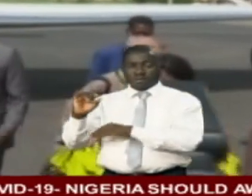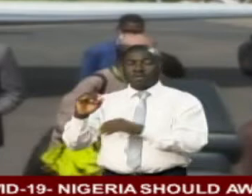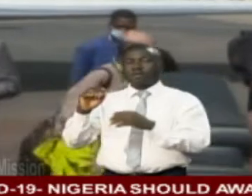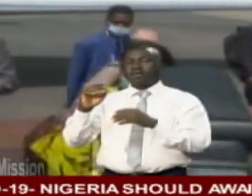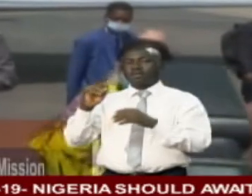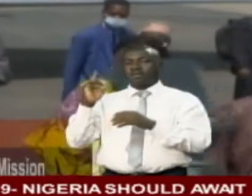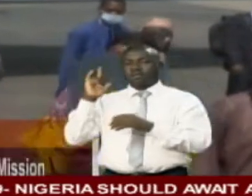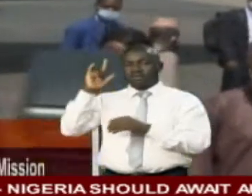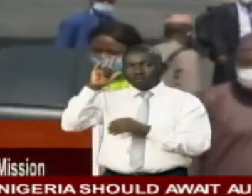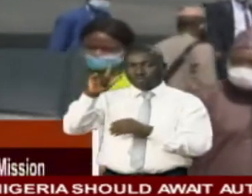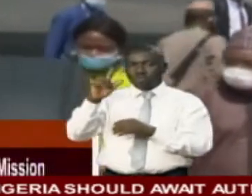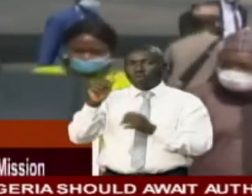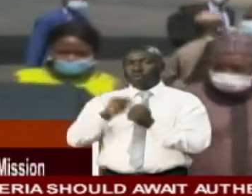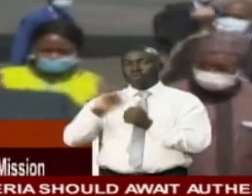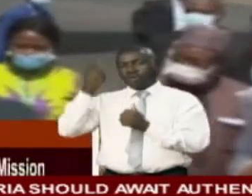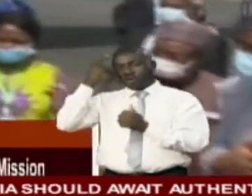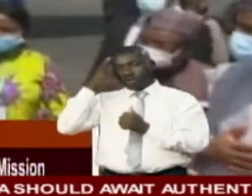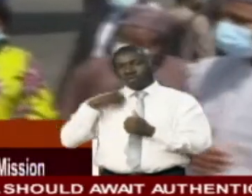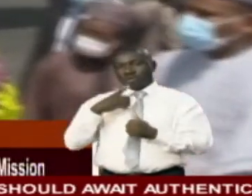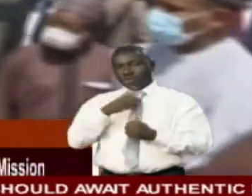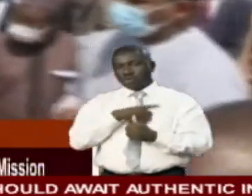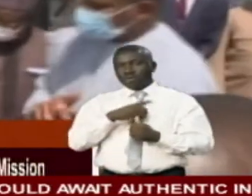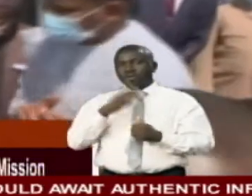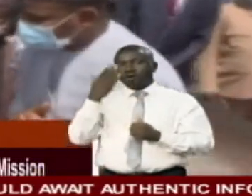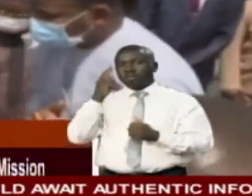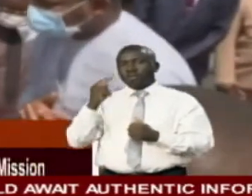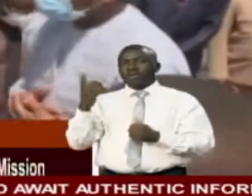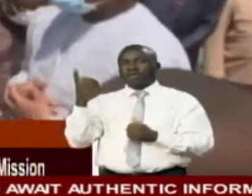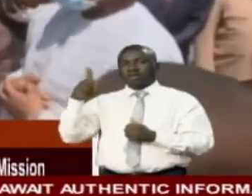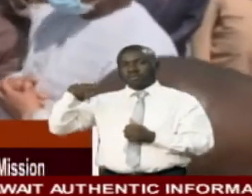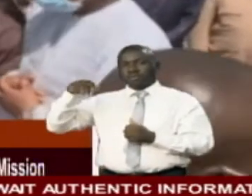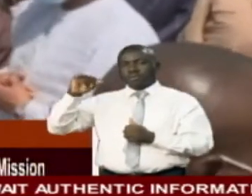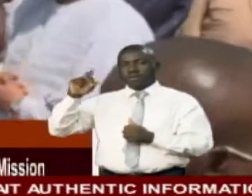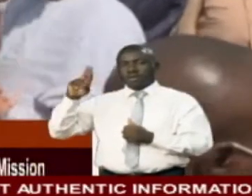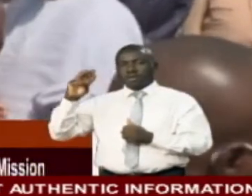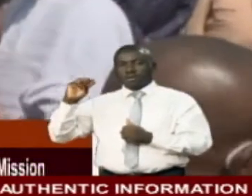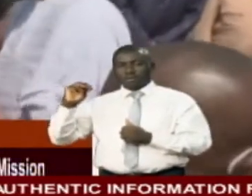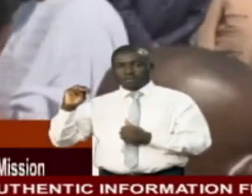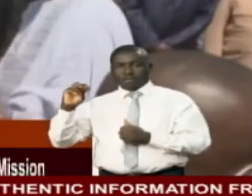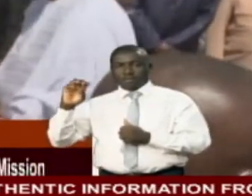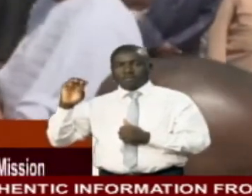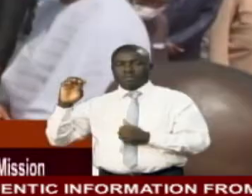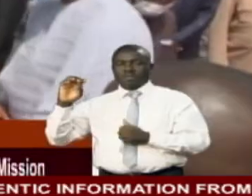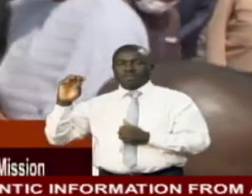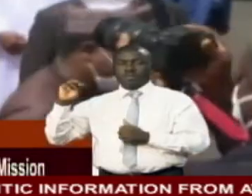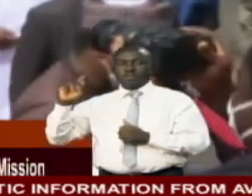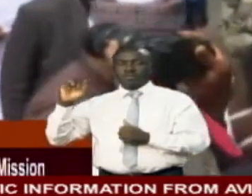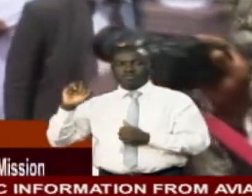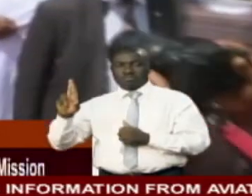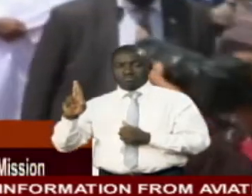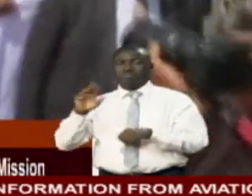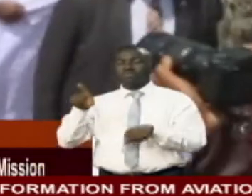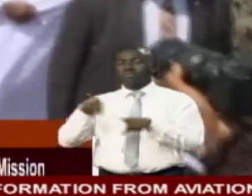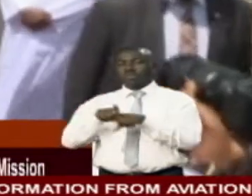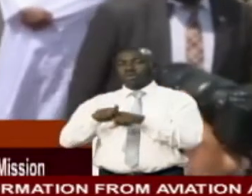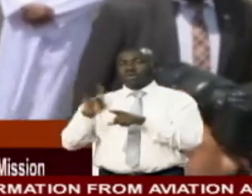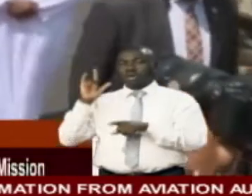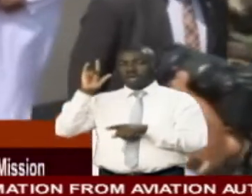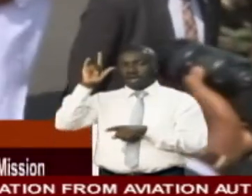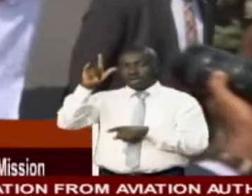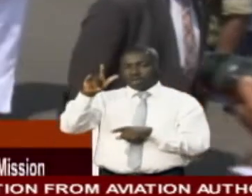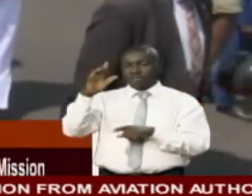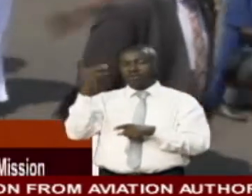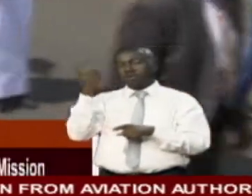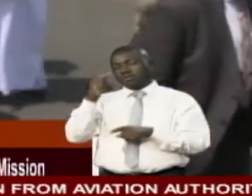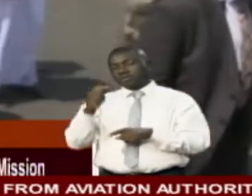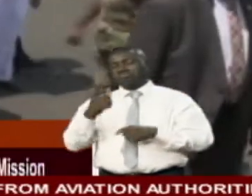high-powered government delegation led by Prime Minister Bubu Sise. Also at the airport were the Minister of Defense, Bashir Magashi,